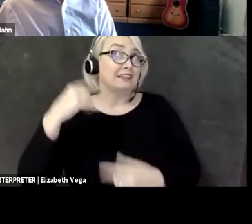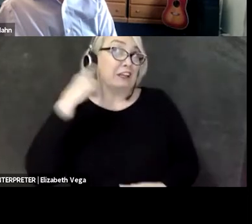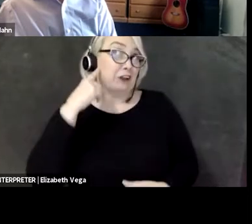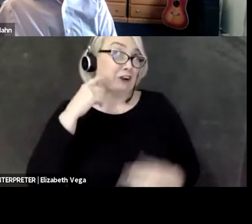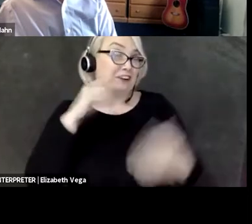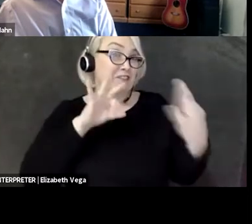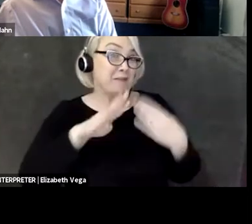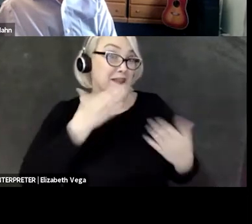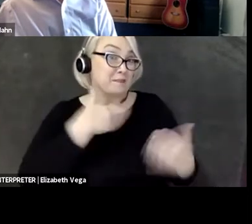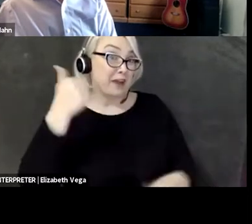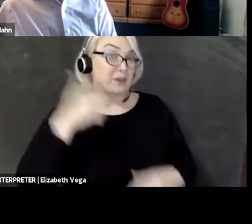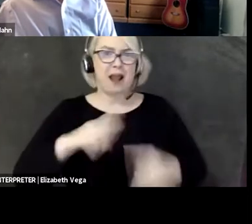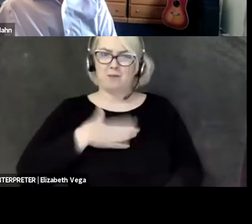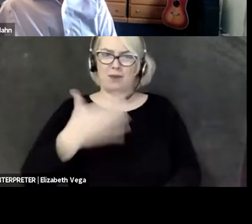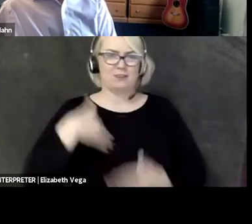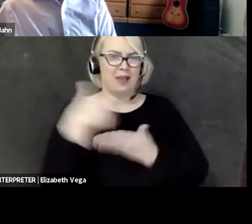who needs it.